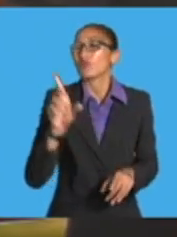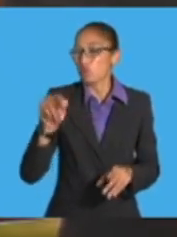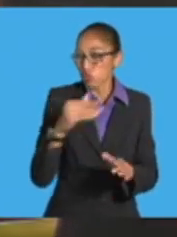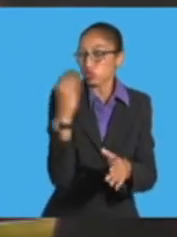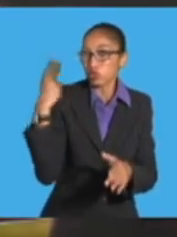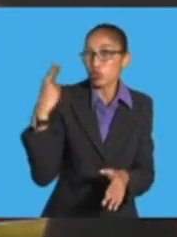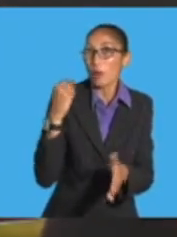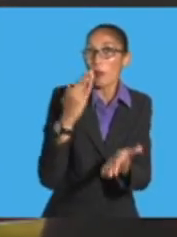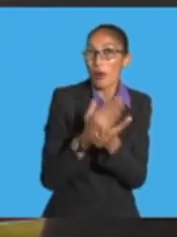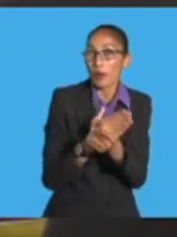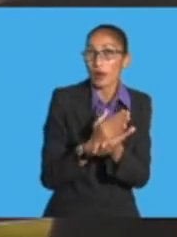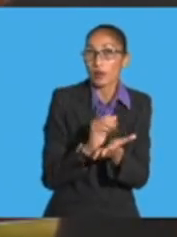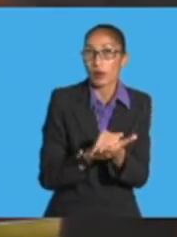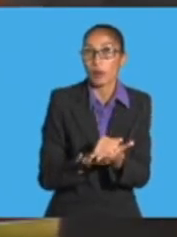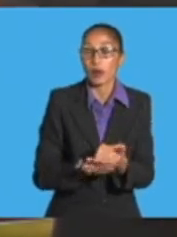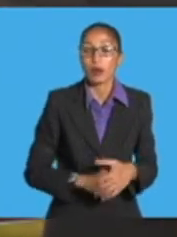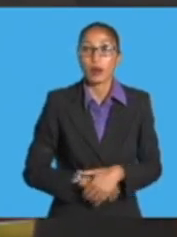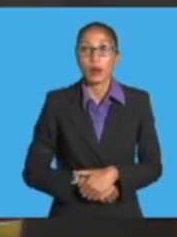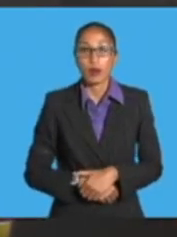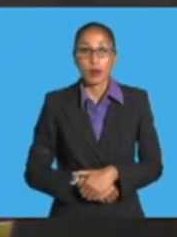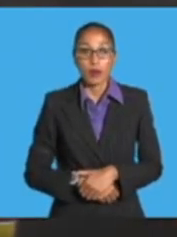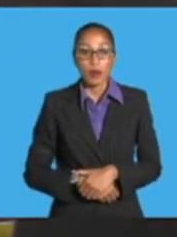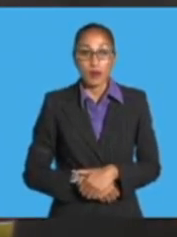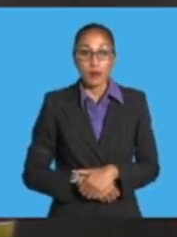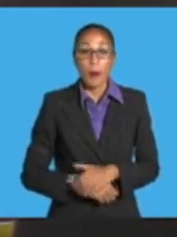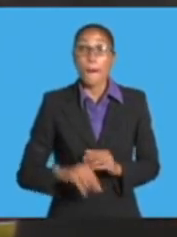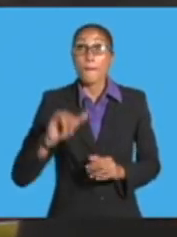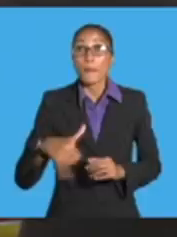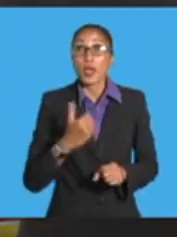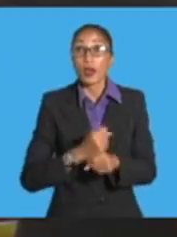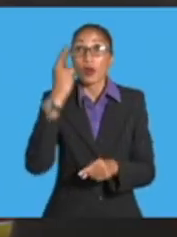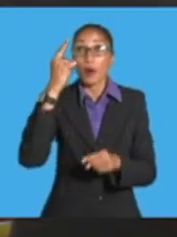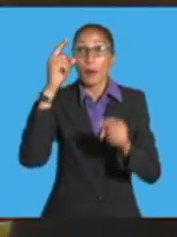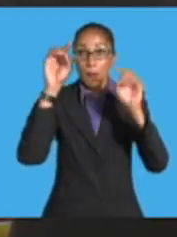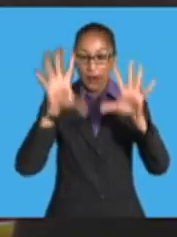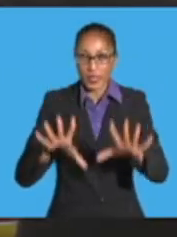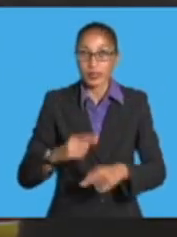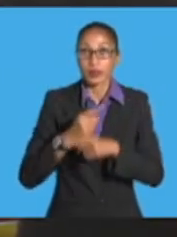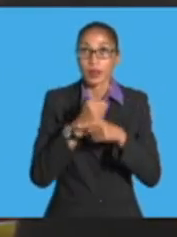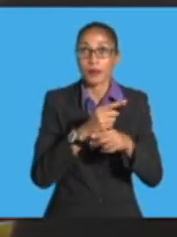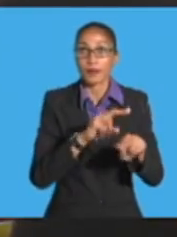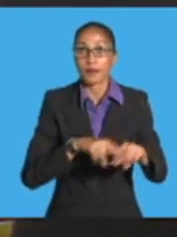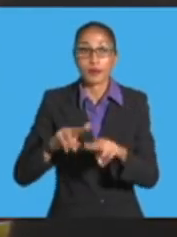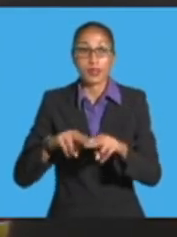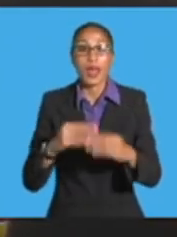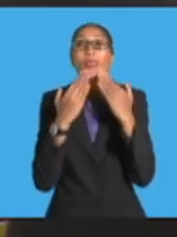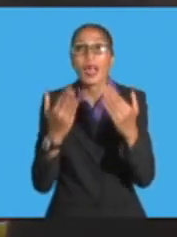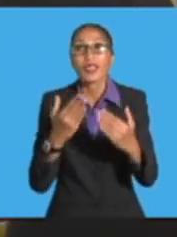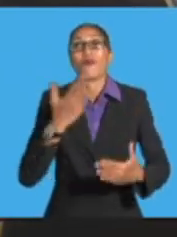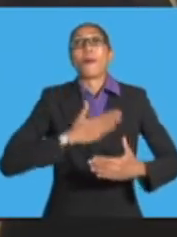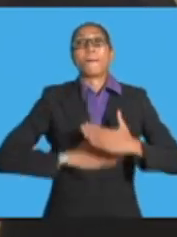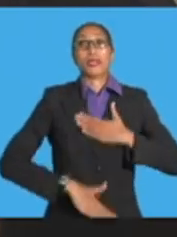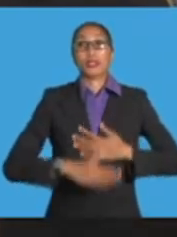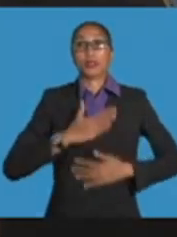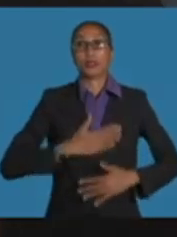duty honestly and faithfully. May the Lord guide and bless Fiji. Thank you for your patience.